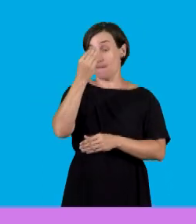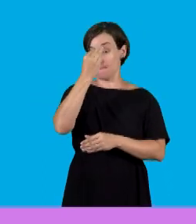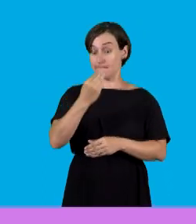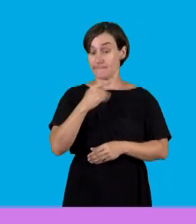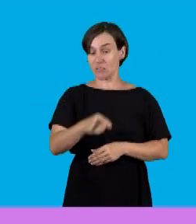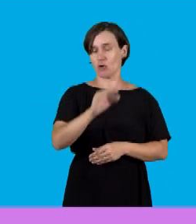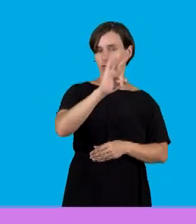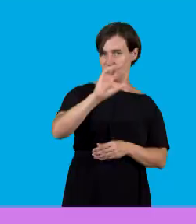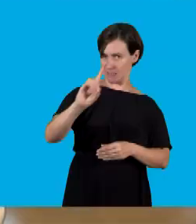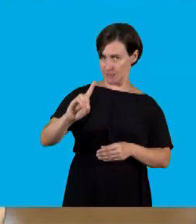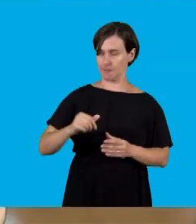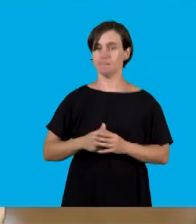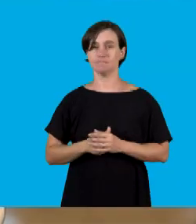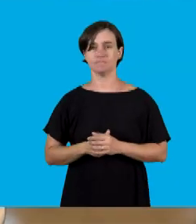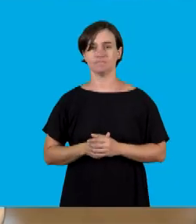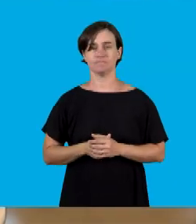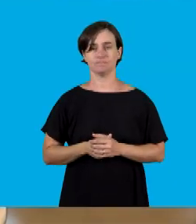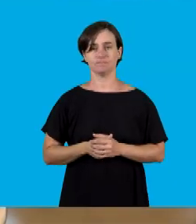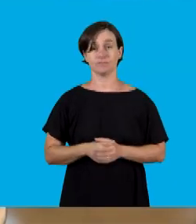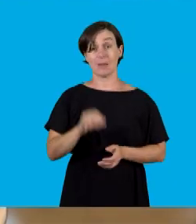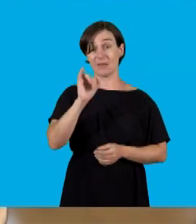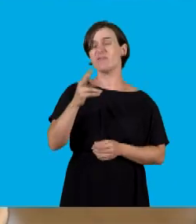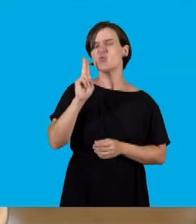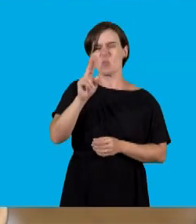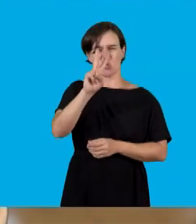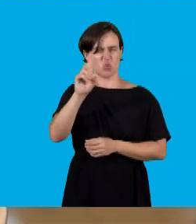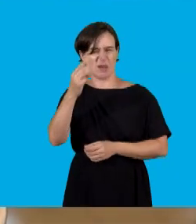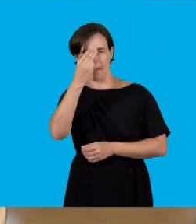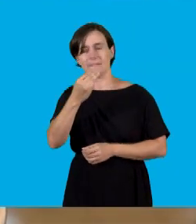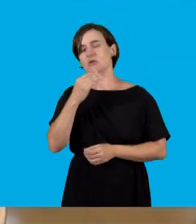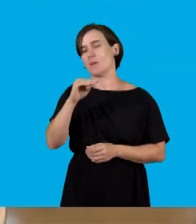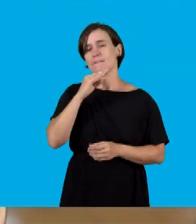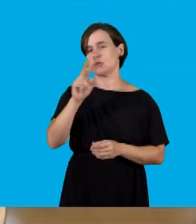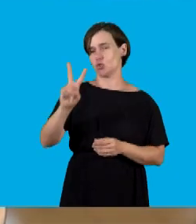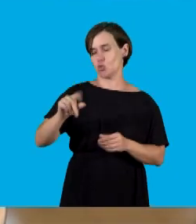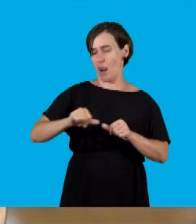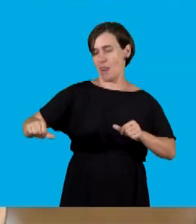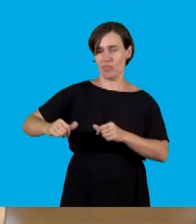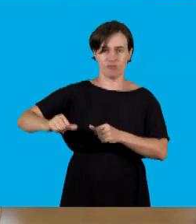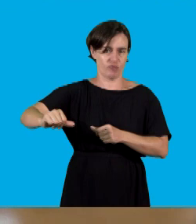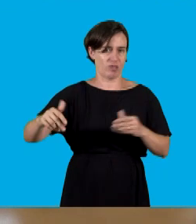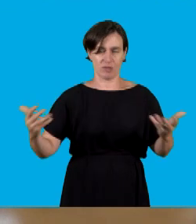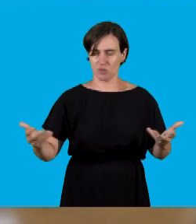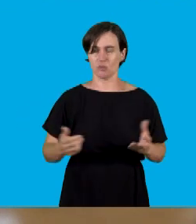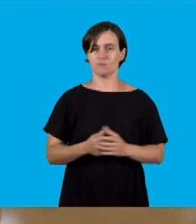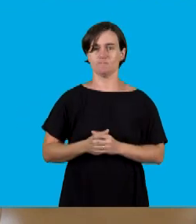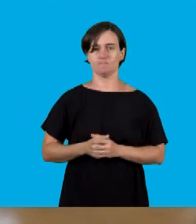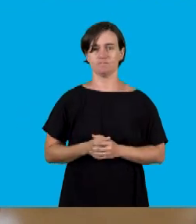a three-dimensional figure. But if it's a two-dimensional figure, we only worked with the length and the width or